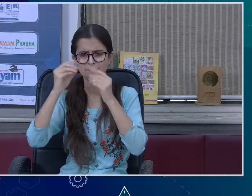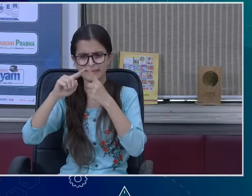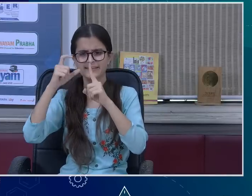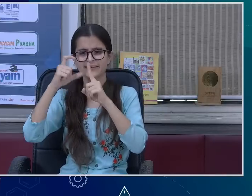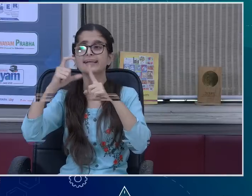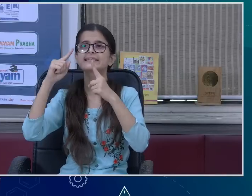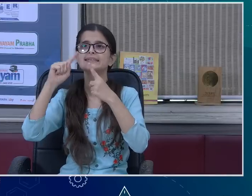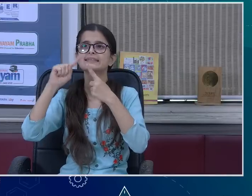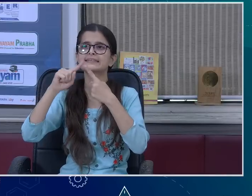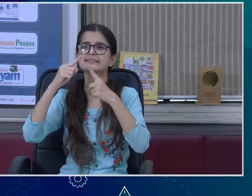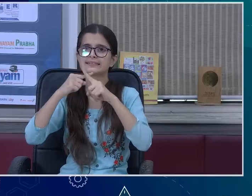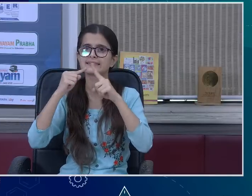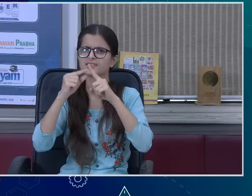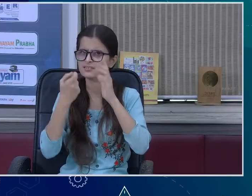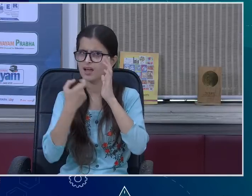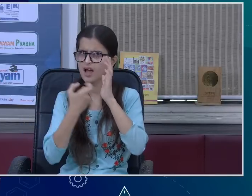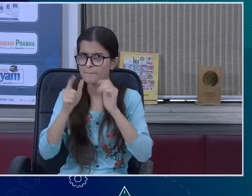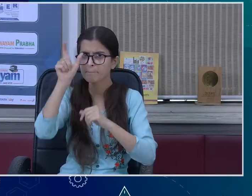time?